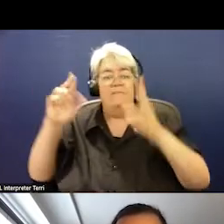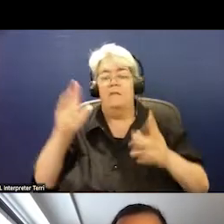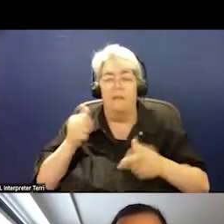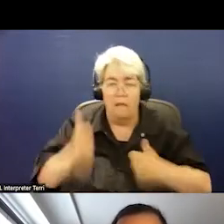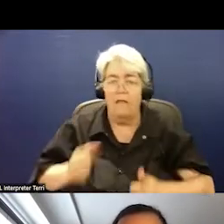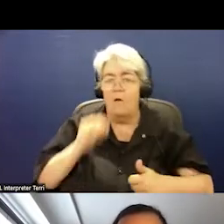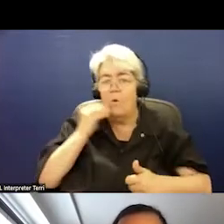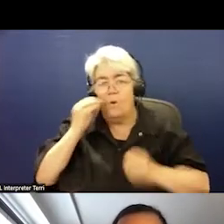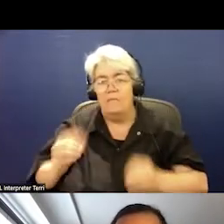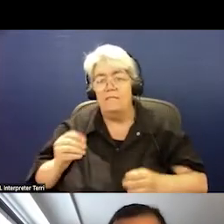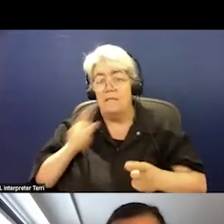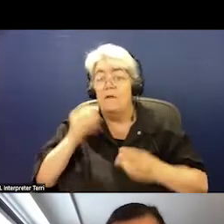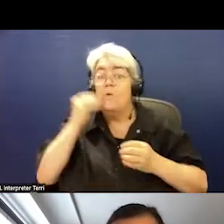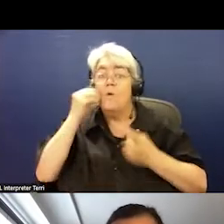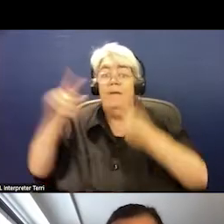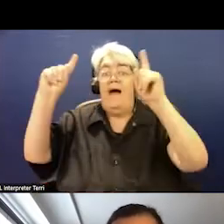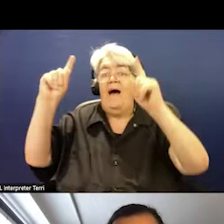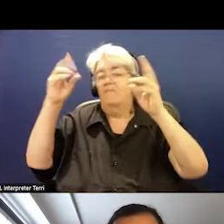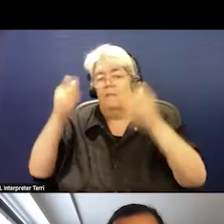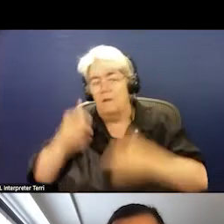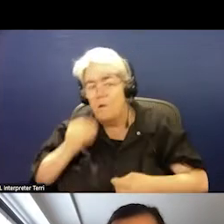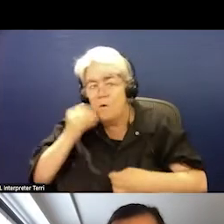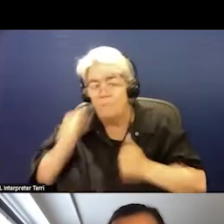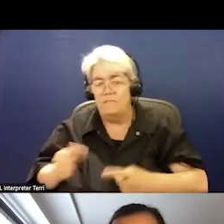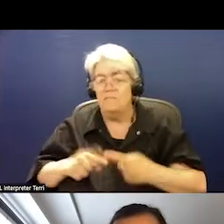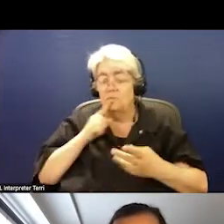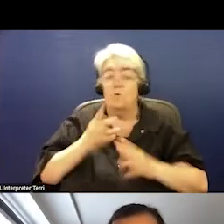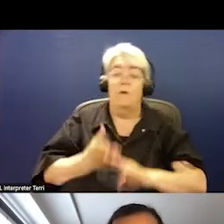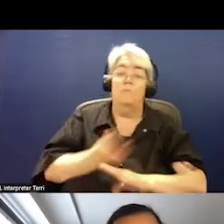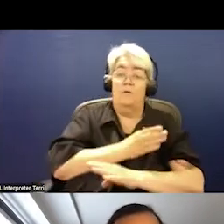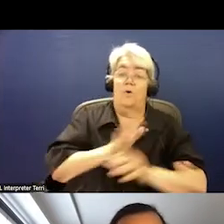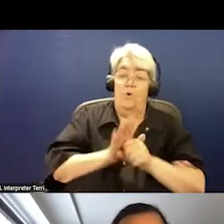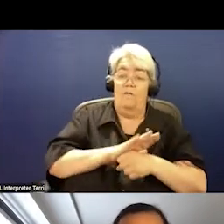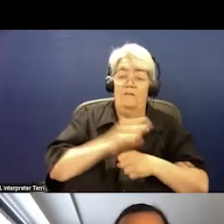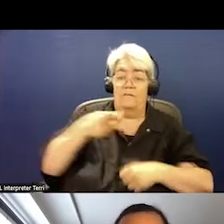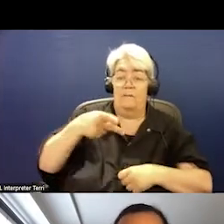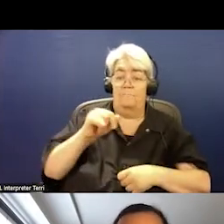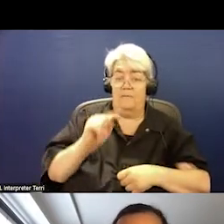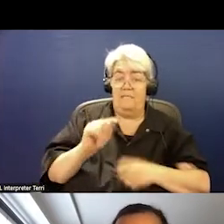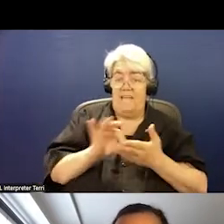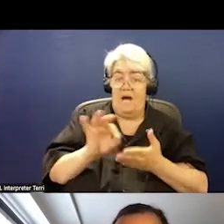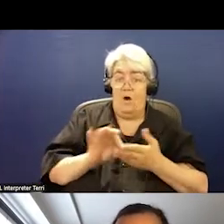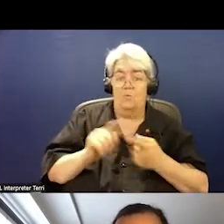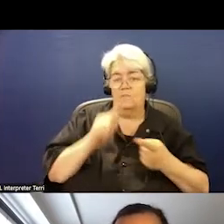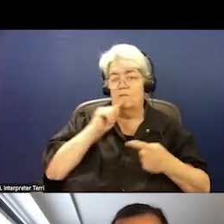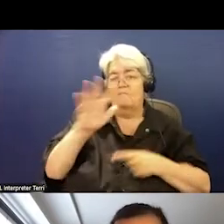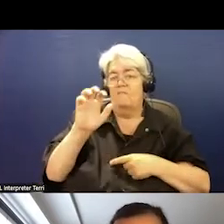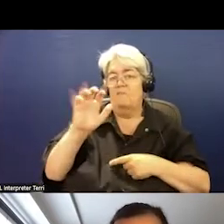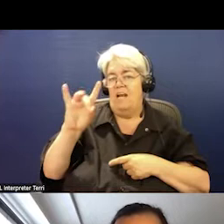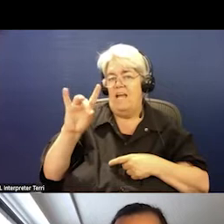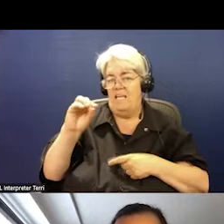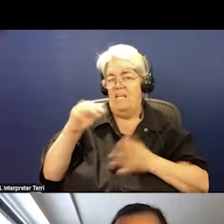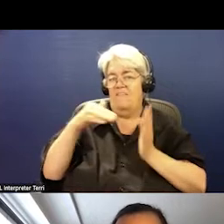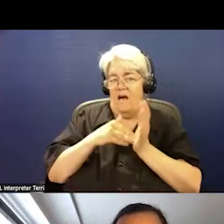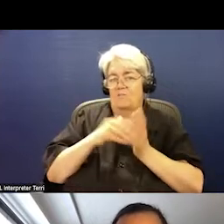time pre-COVID that a point in time or pit count was completed, there were about 580,000